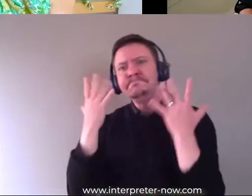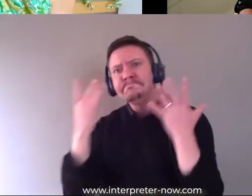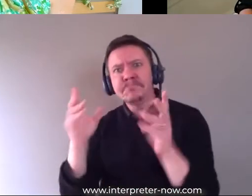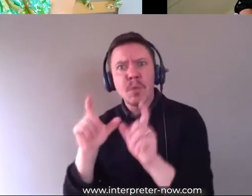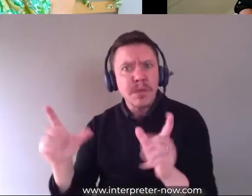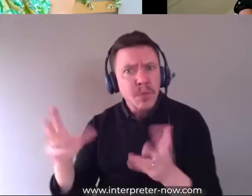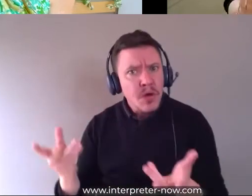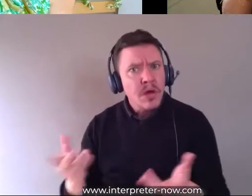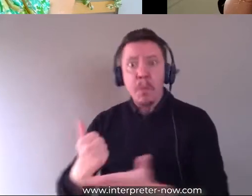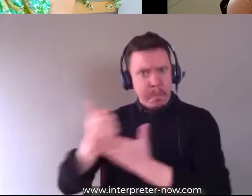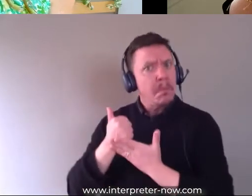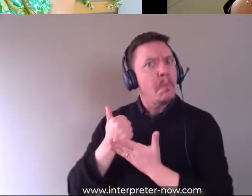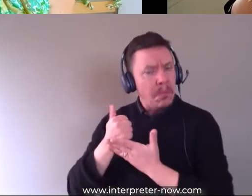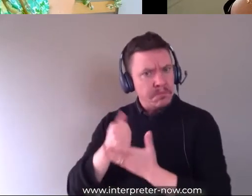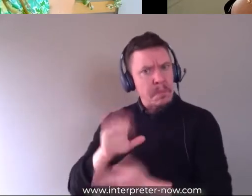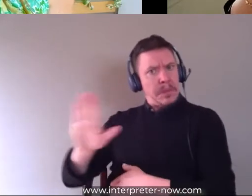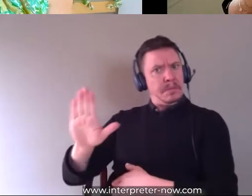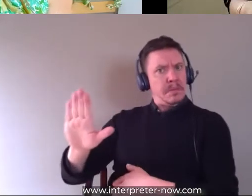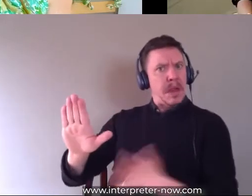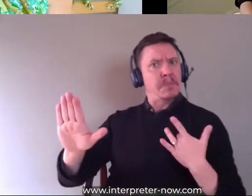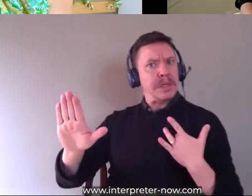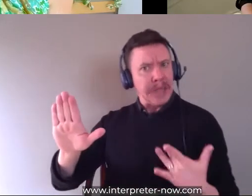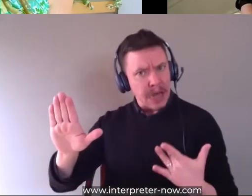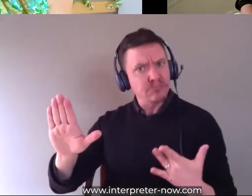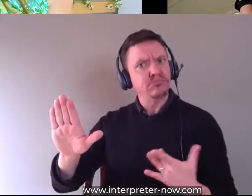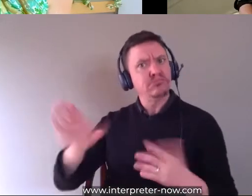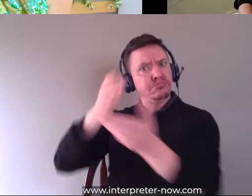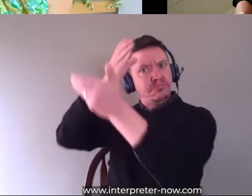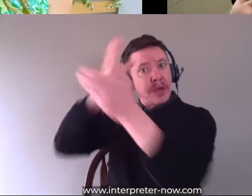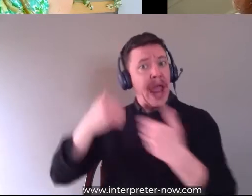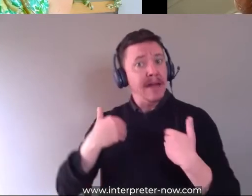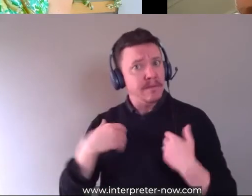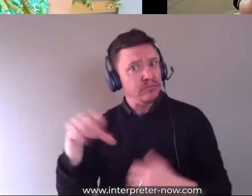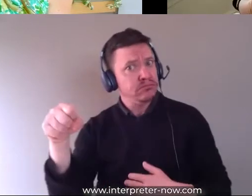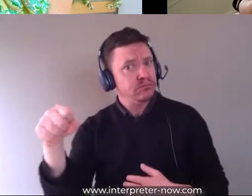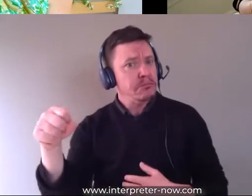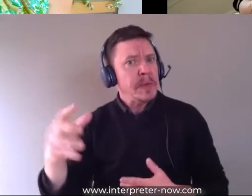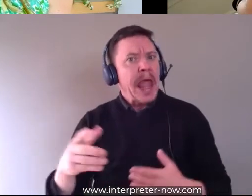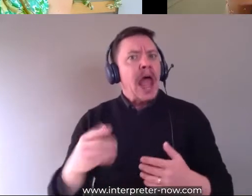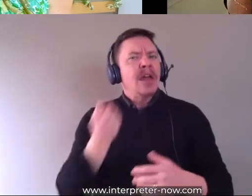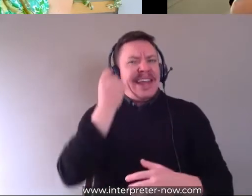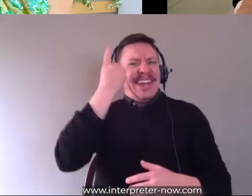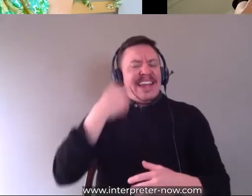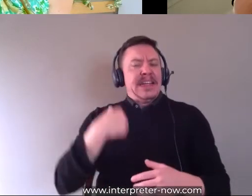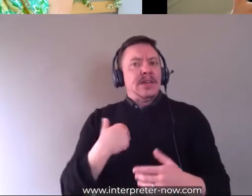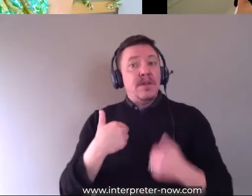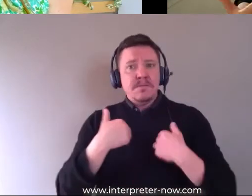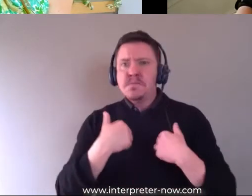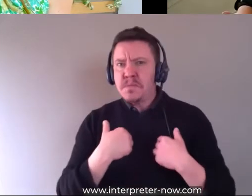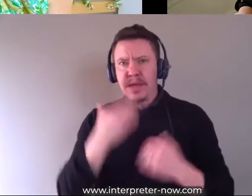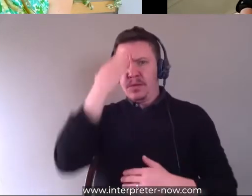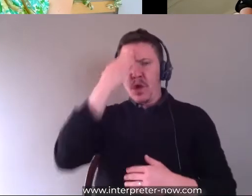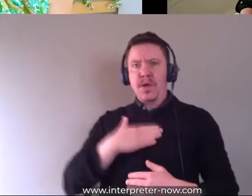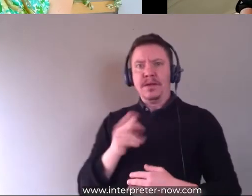know, weren't helpful in their particular, you know, areas of expertise. But for me, and again, knowing the lens that I